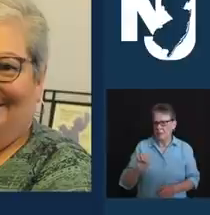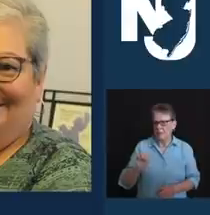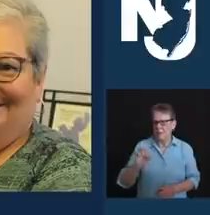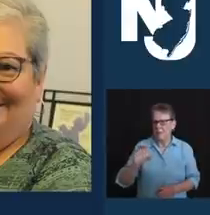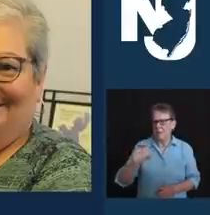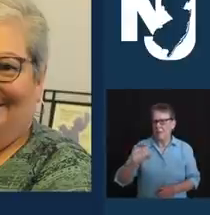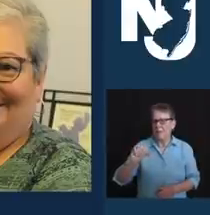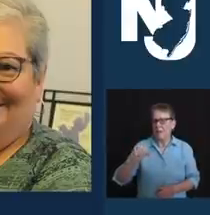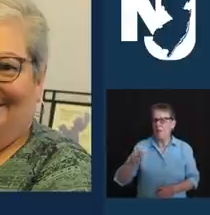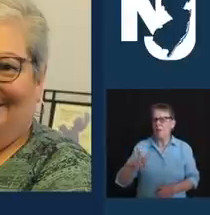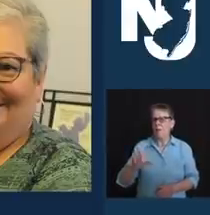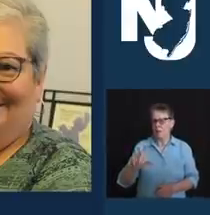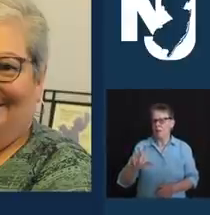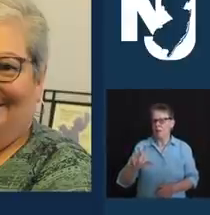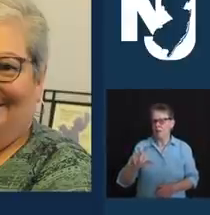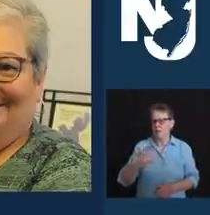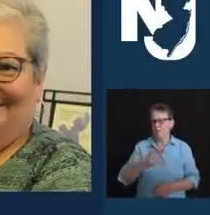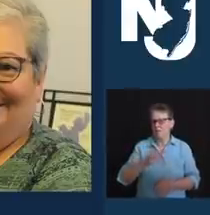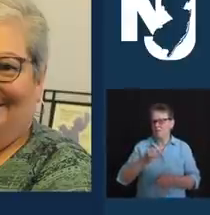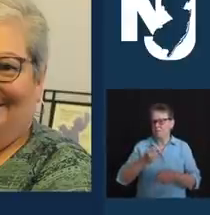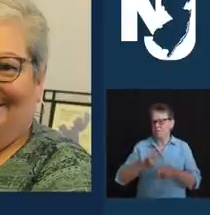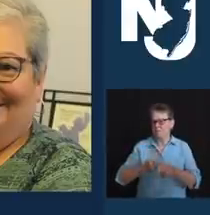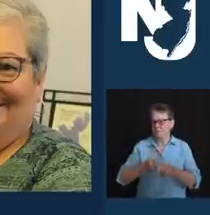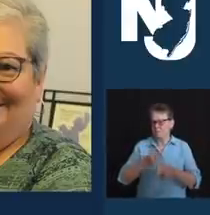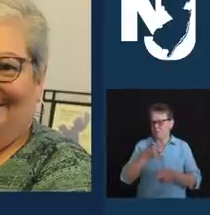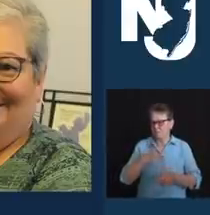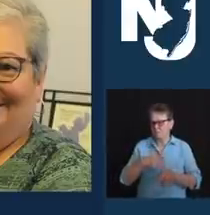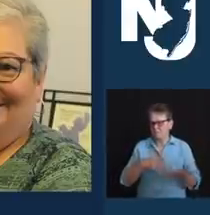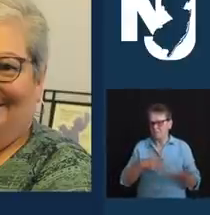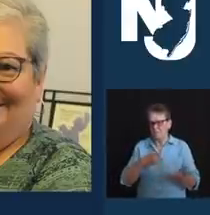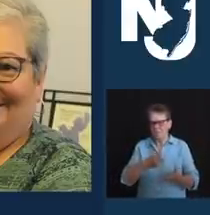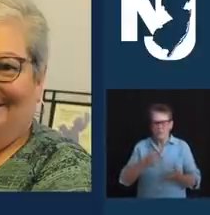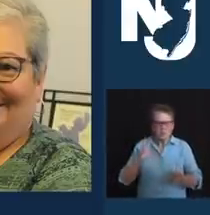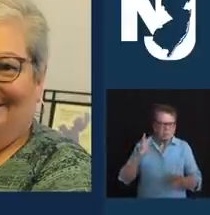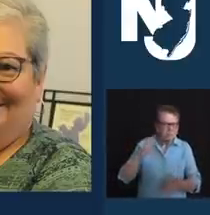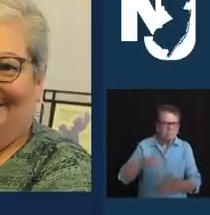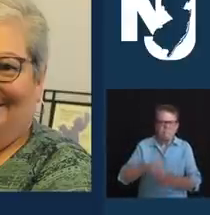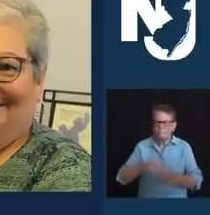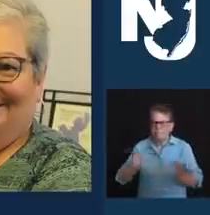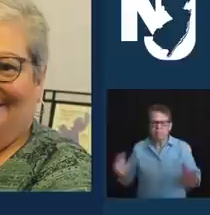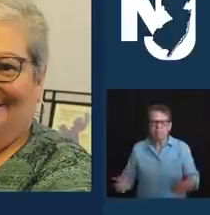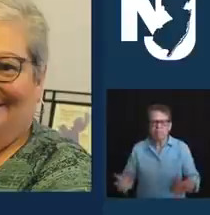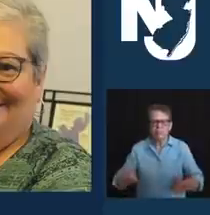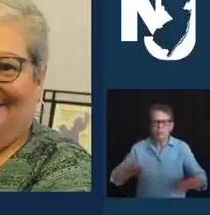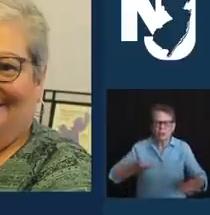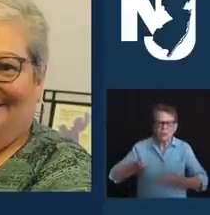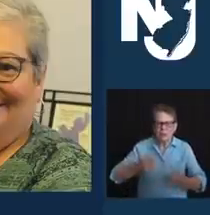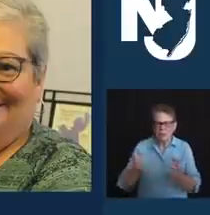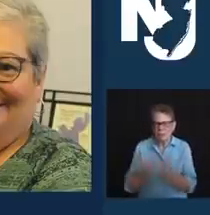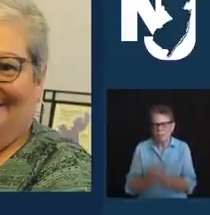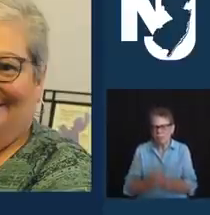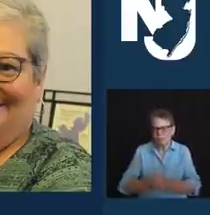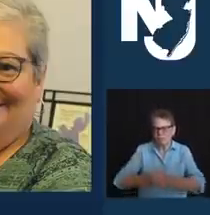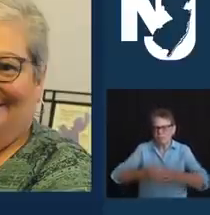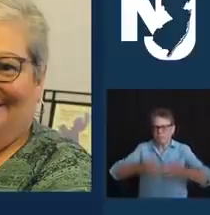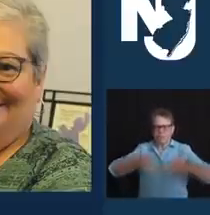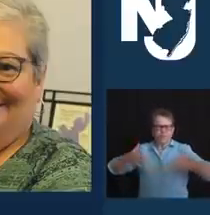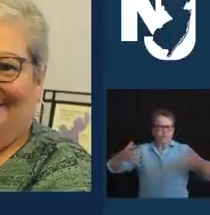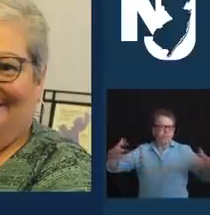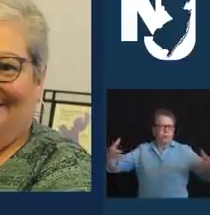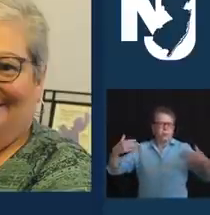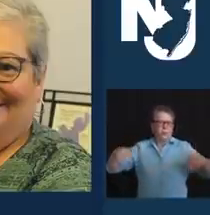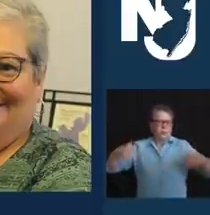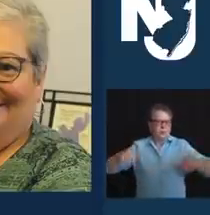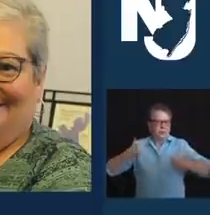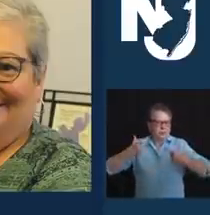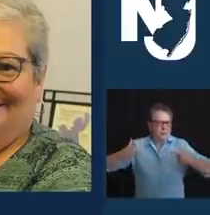services expand dramatically, a more than 70% increase. To answer the call of the community, they added community meal